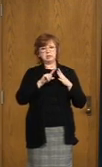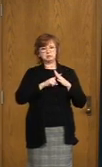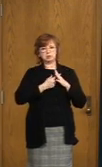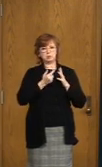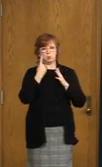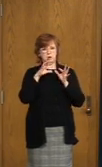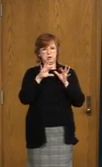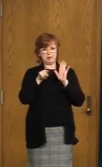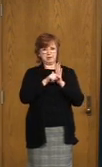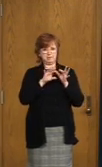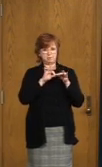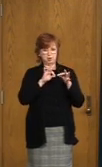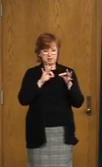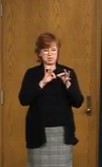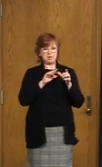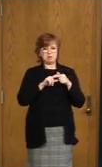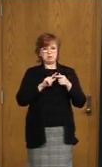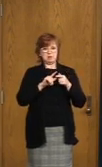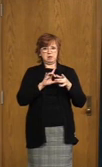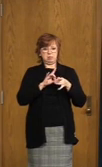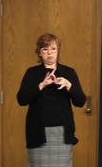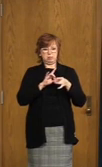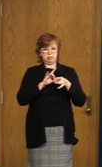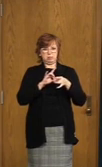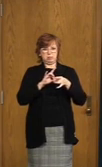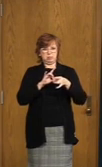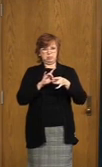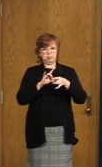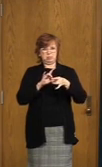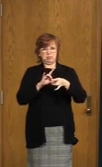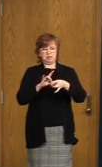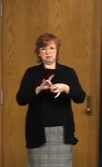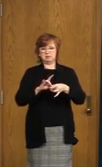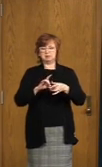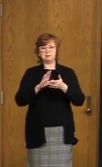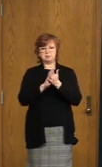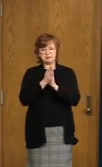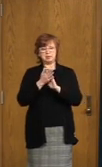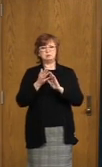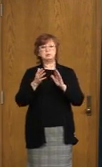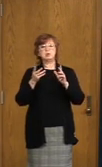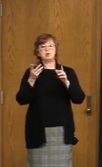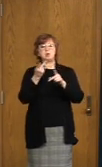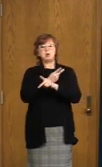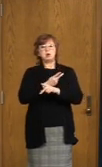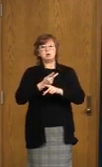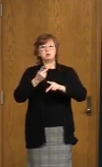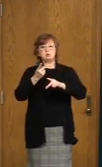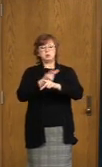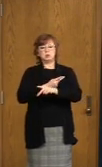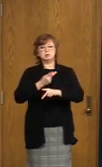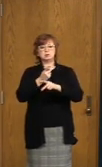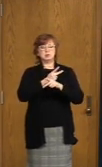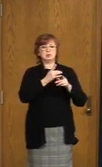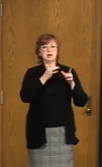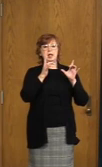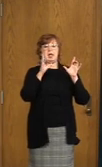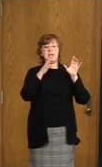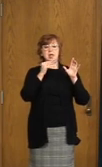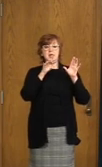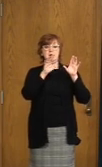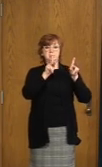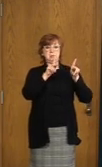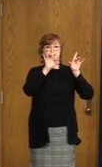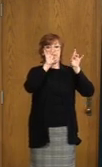say radicalize those who are susceptible to hate. Follow up? Yeah, I'd like to